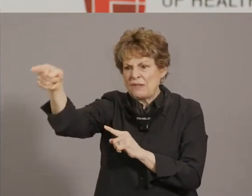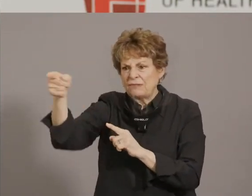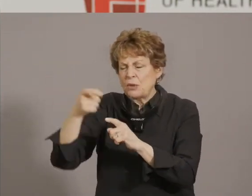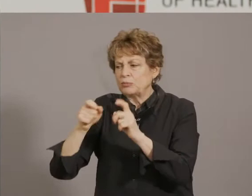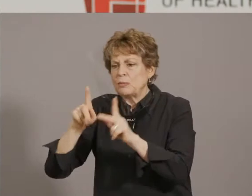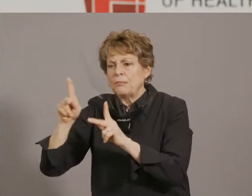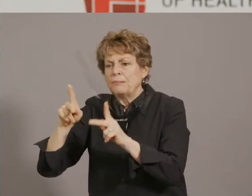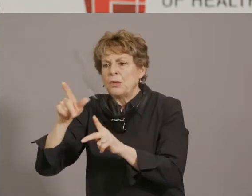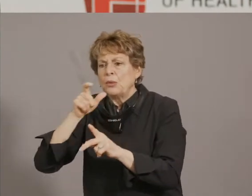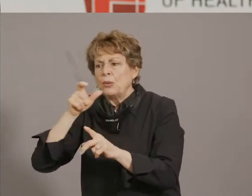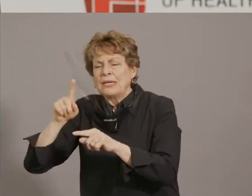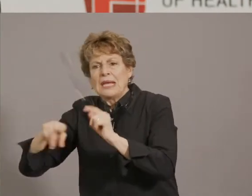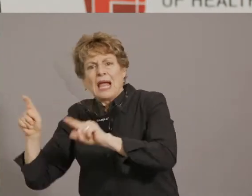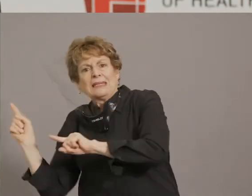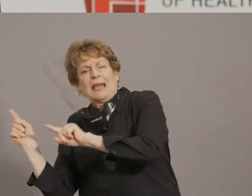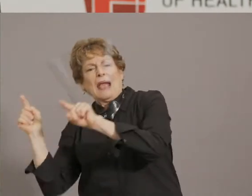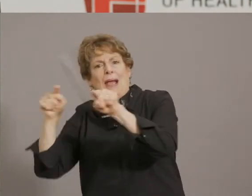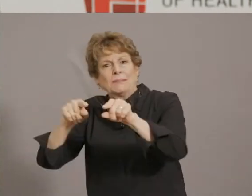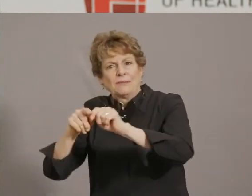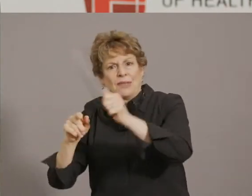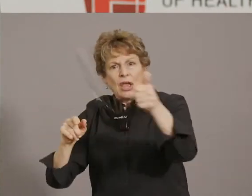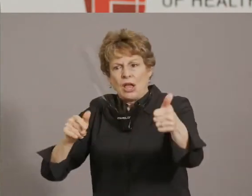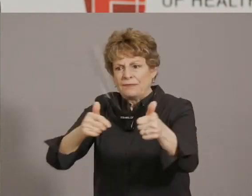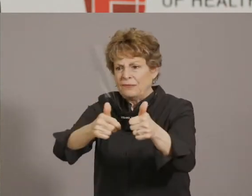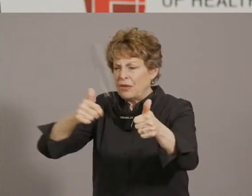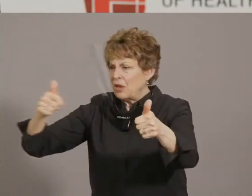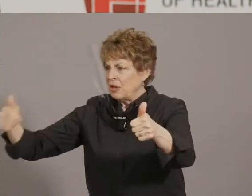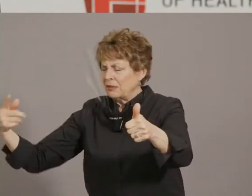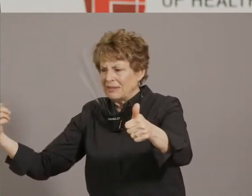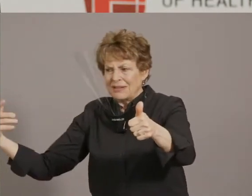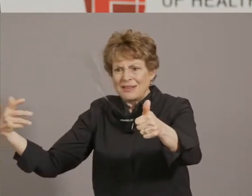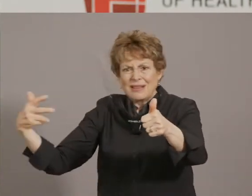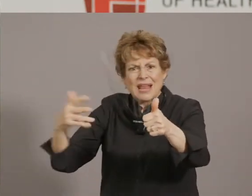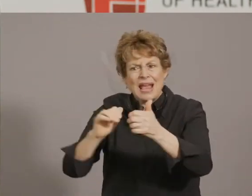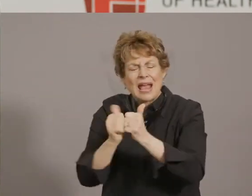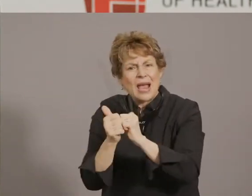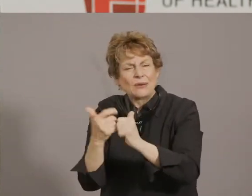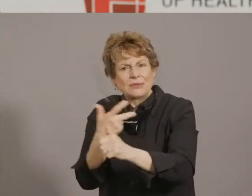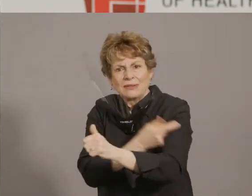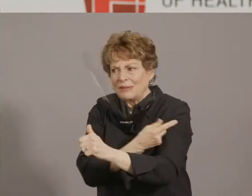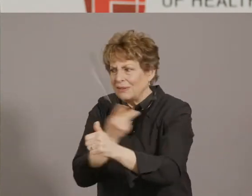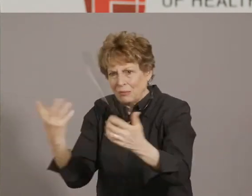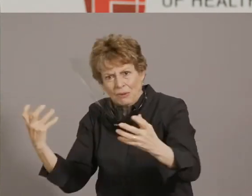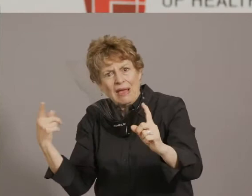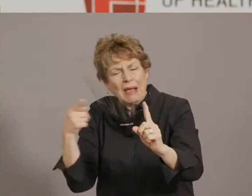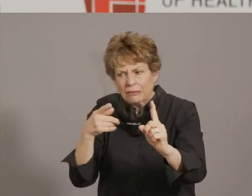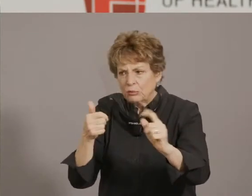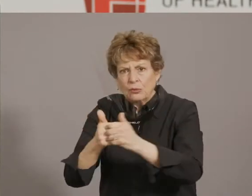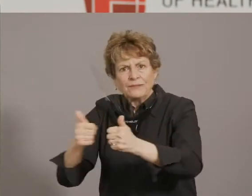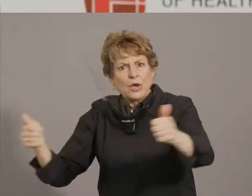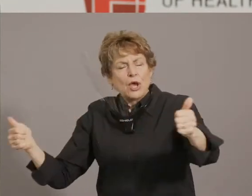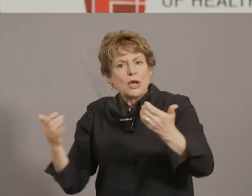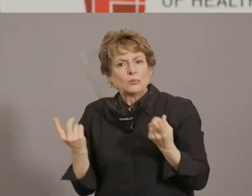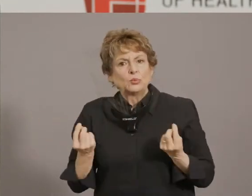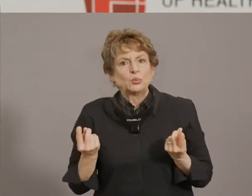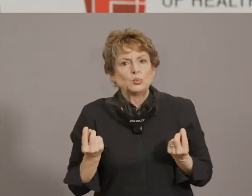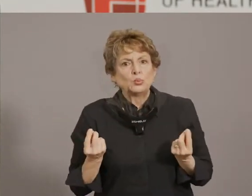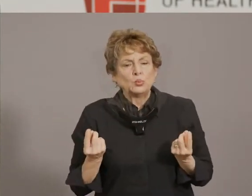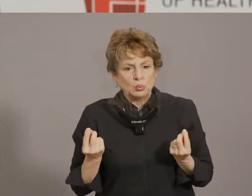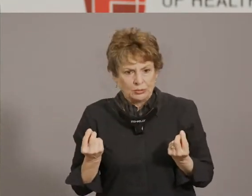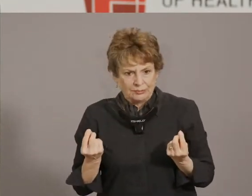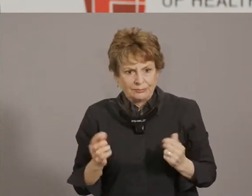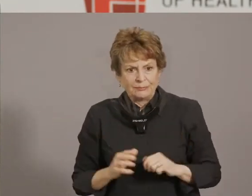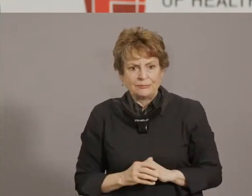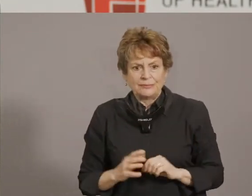travel the distance to be able to get their vaccines yet? Yeah, so just to clarify, with the pod that we opened up at U of